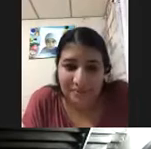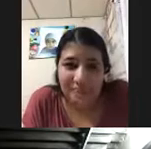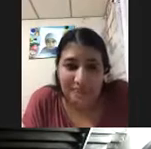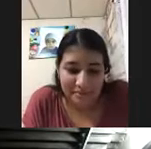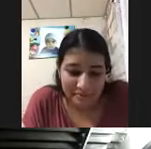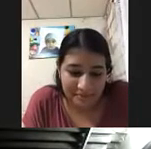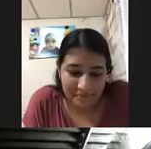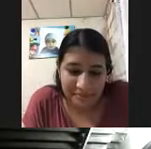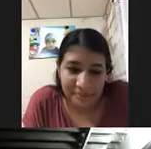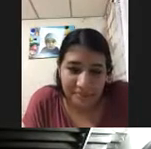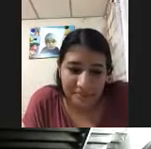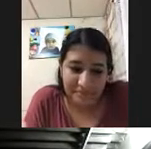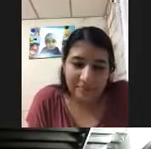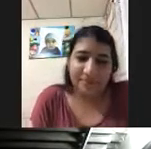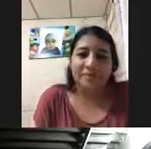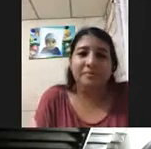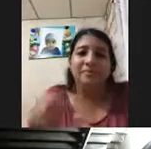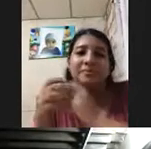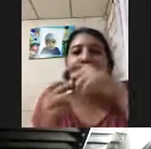Let's see. Fausto, you and your group, please.